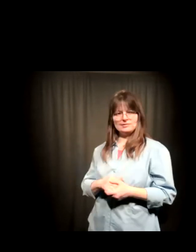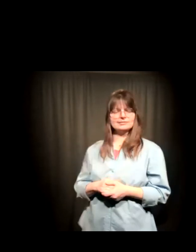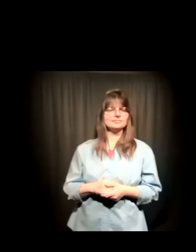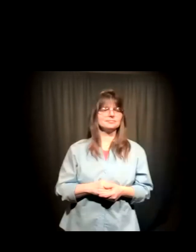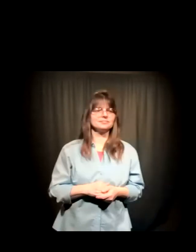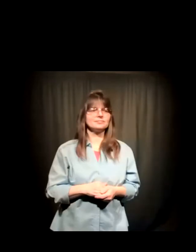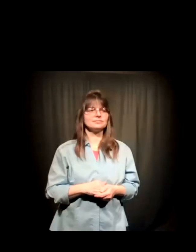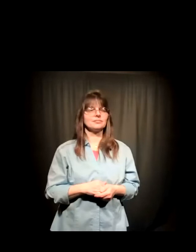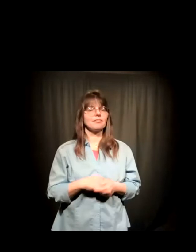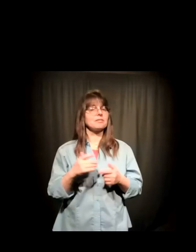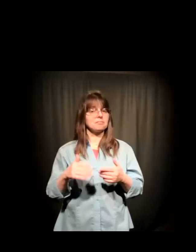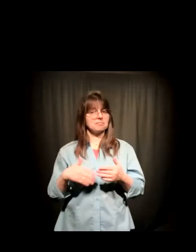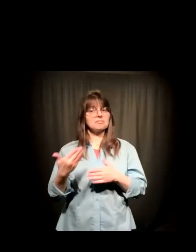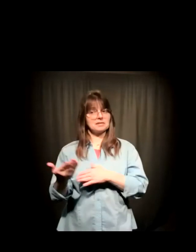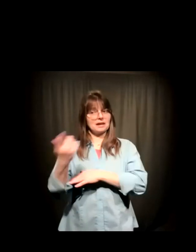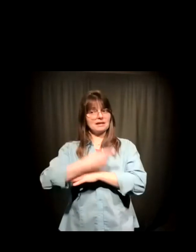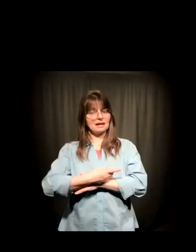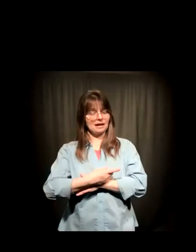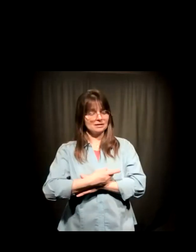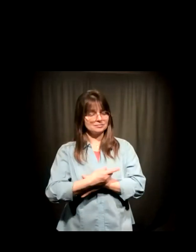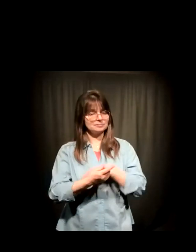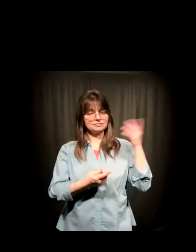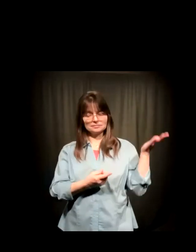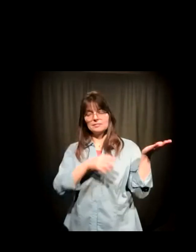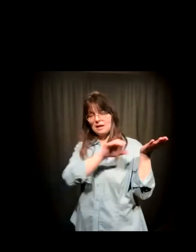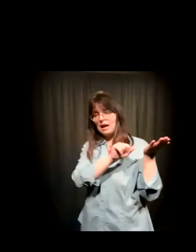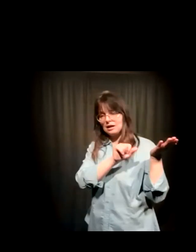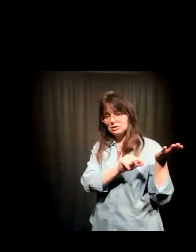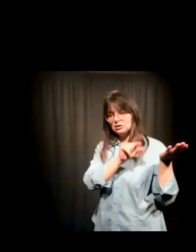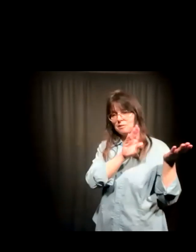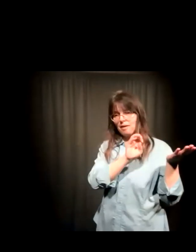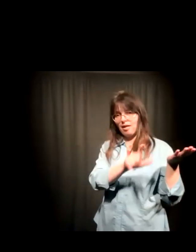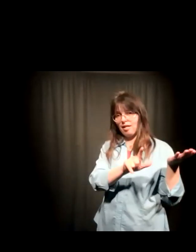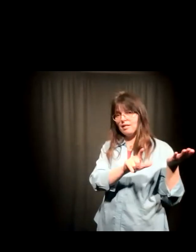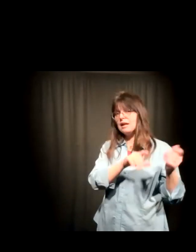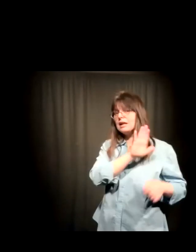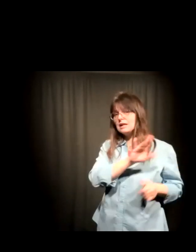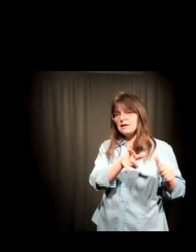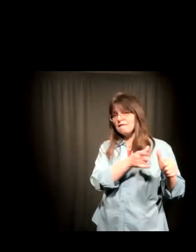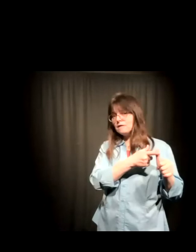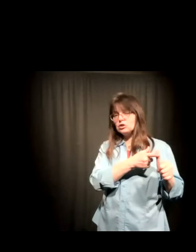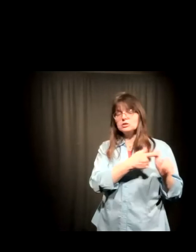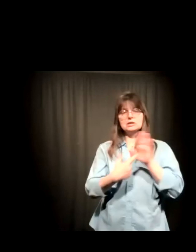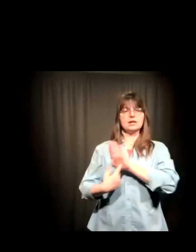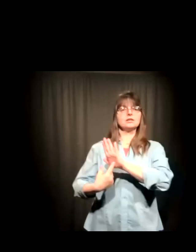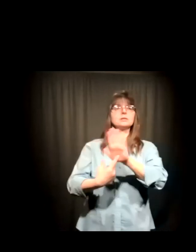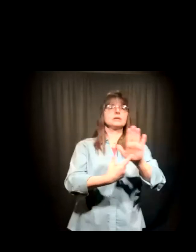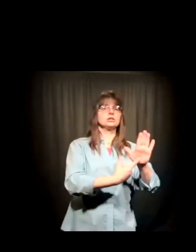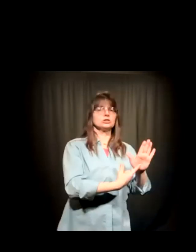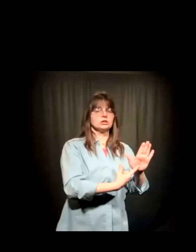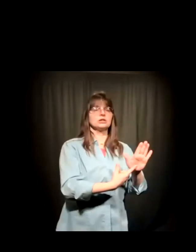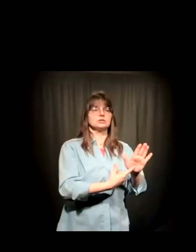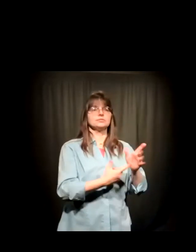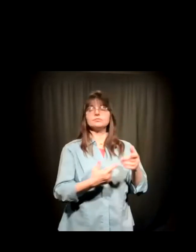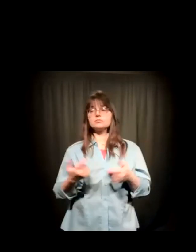The next day, April 12th, was Alex's first American exhibition. The students had worked with